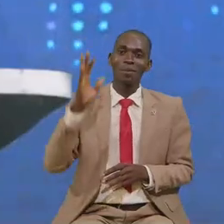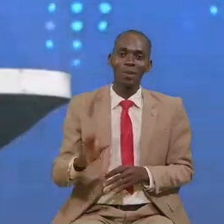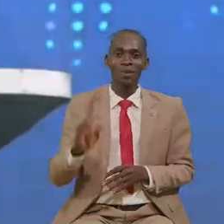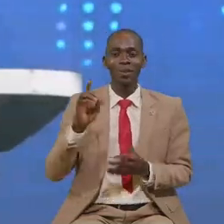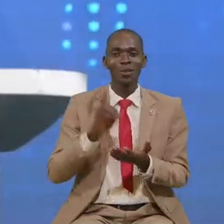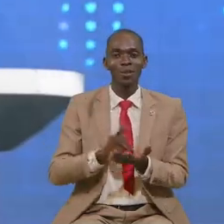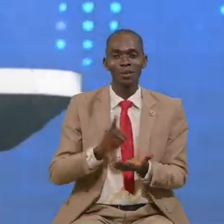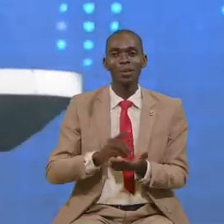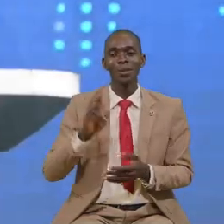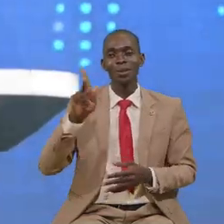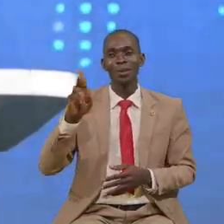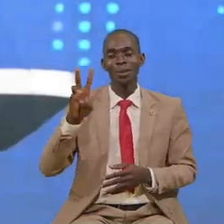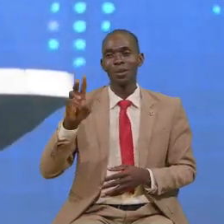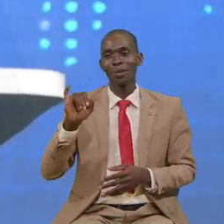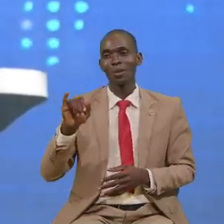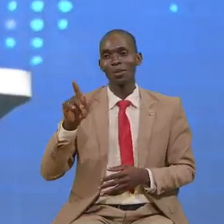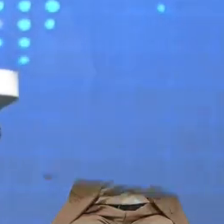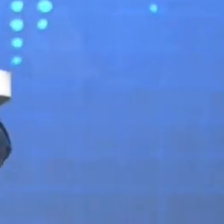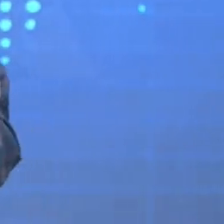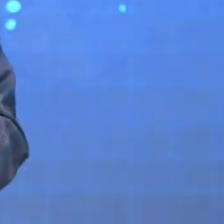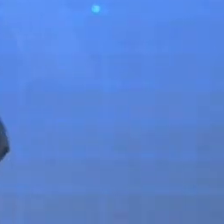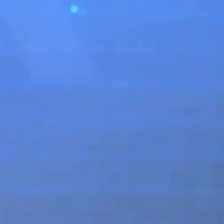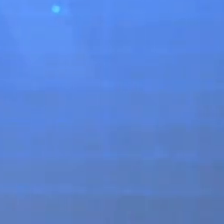Dr. W.F. Kumuyi.